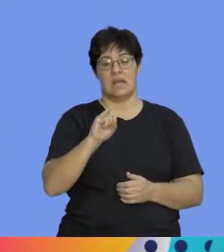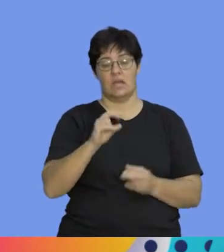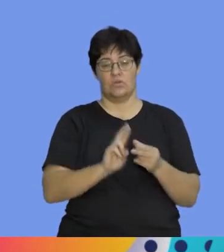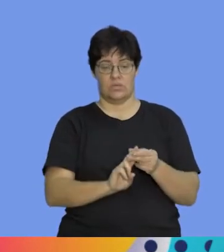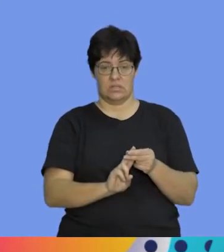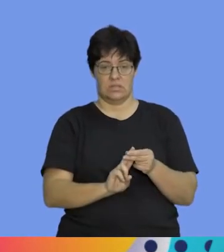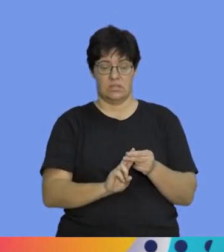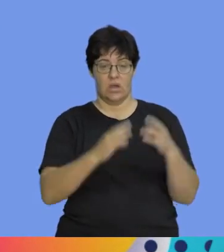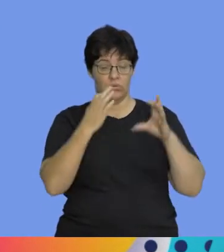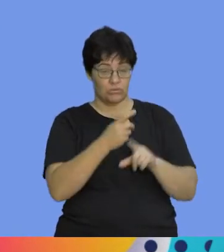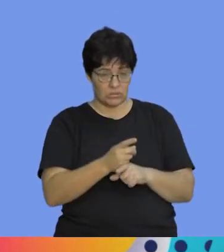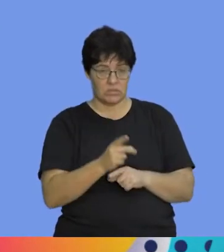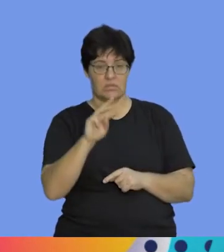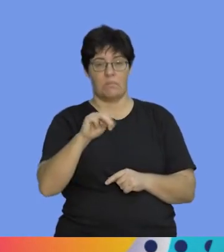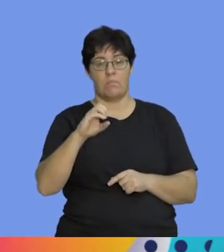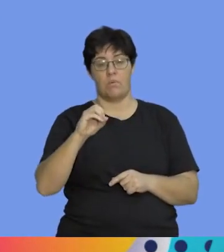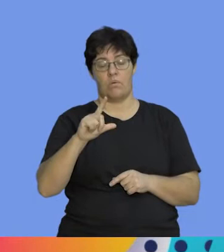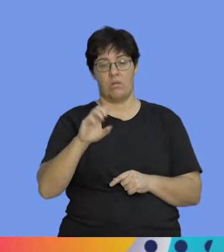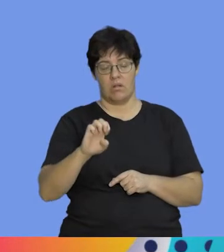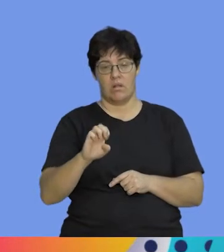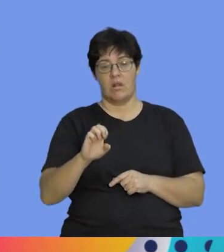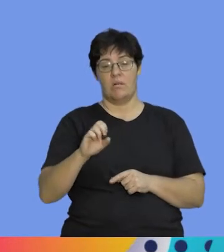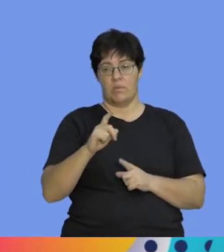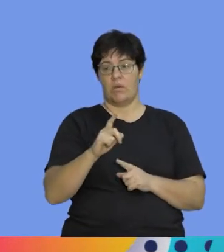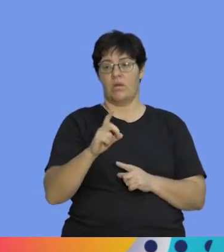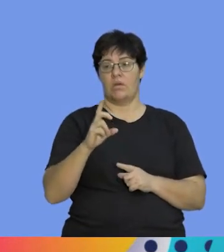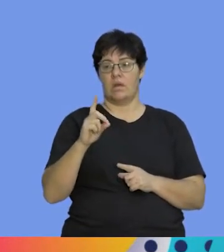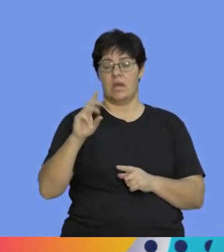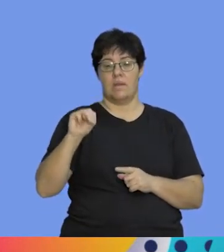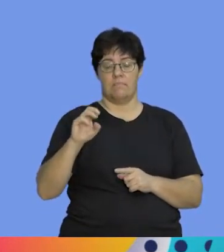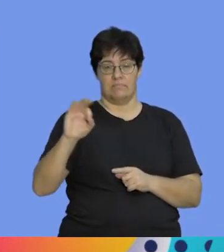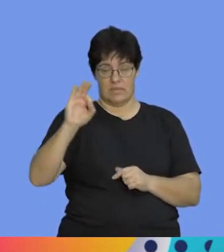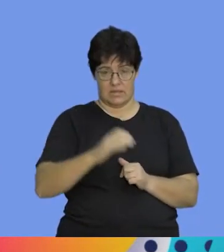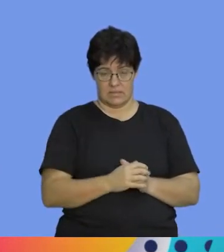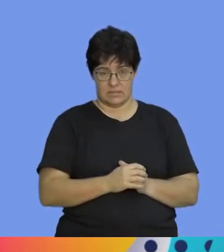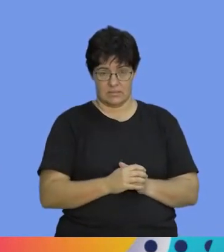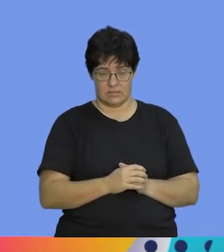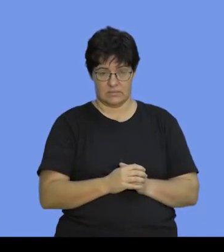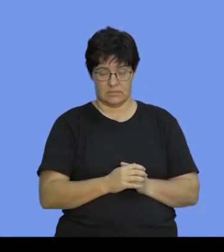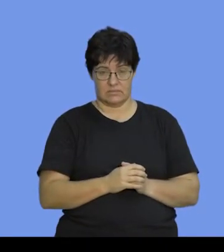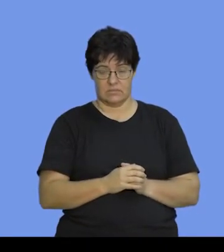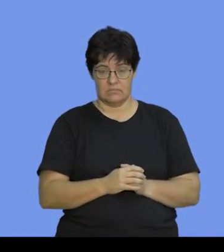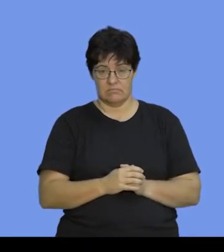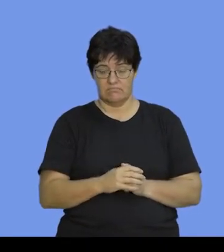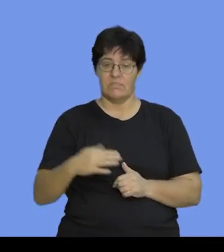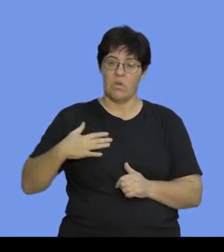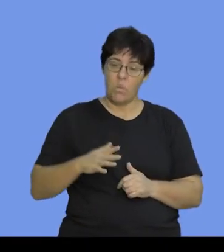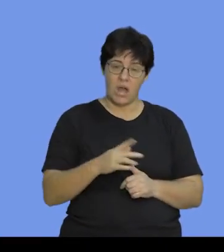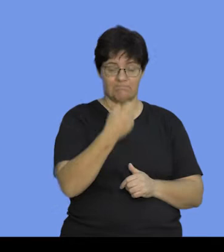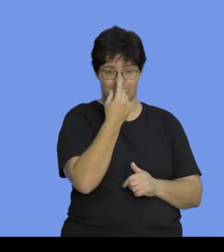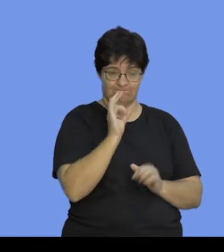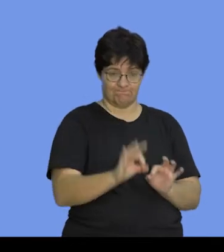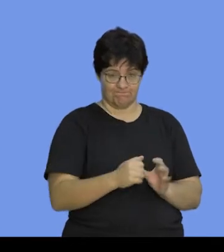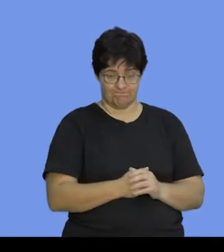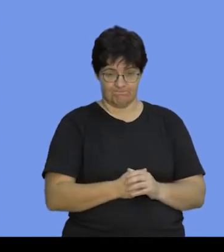of concentration is mole per cubic decimeter, right? Hey, that's what we want to